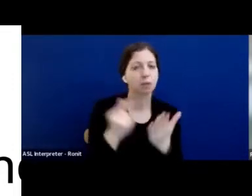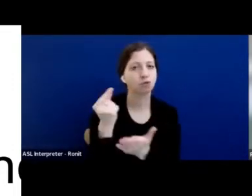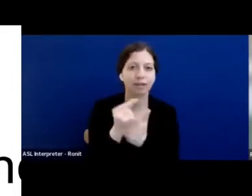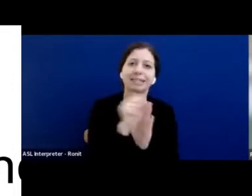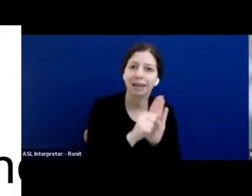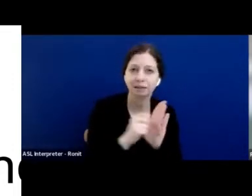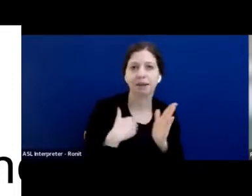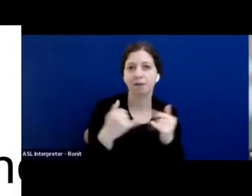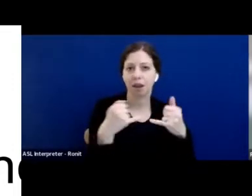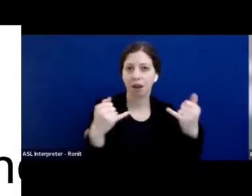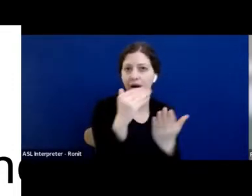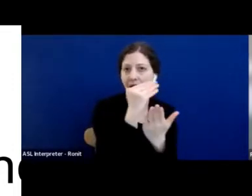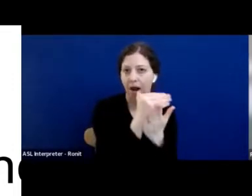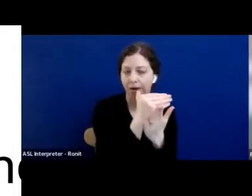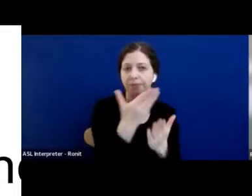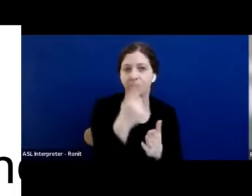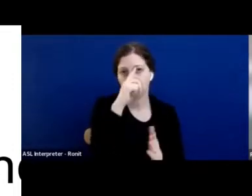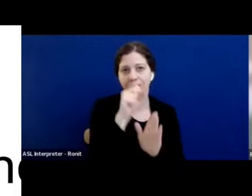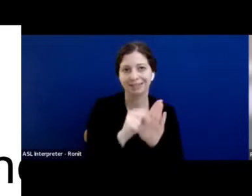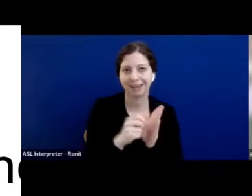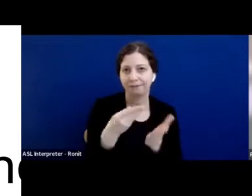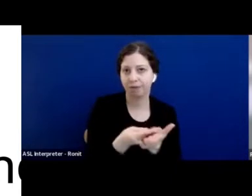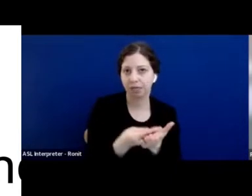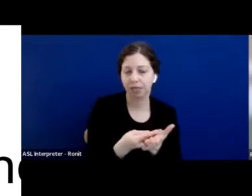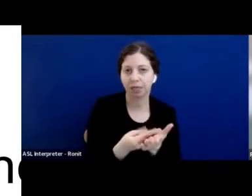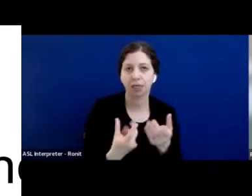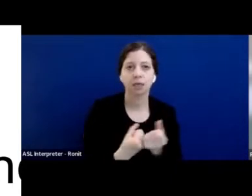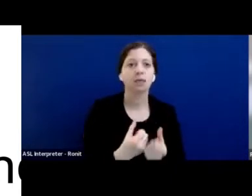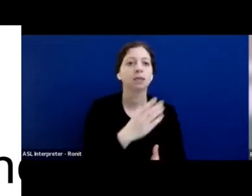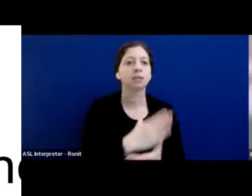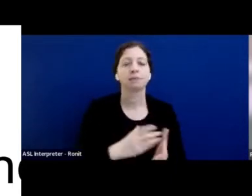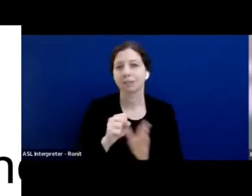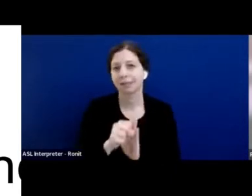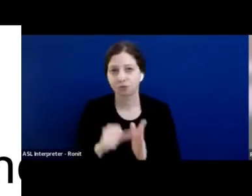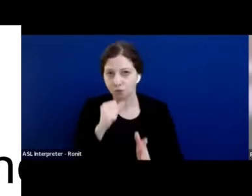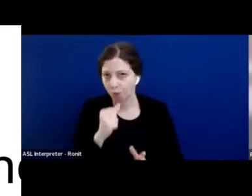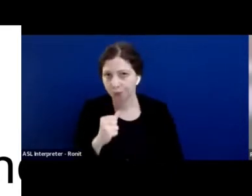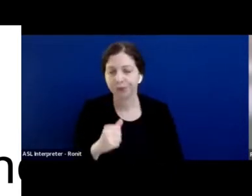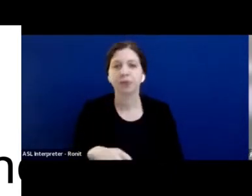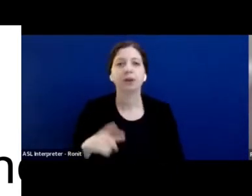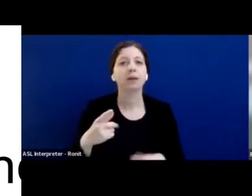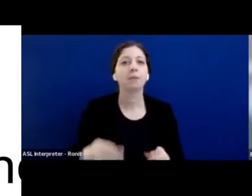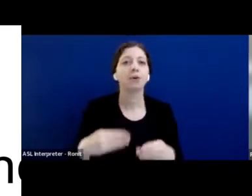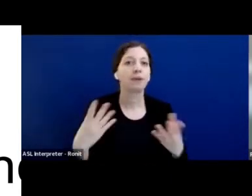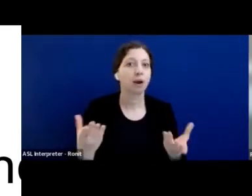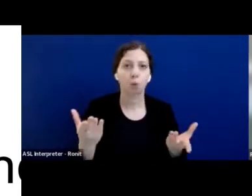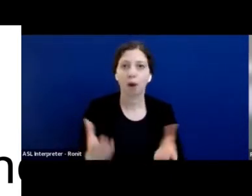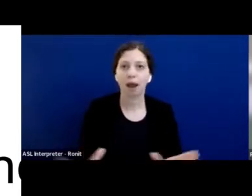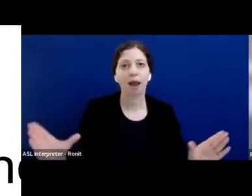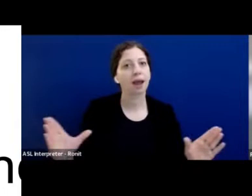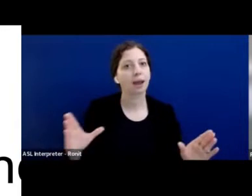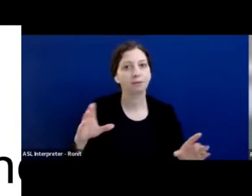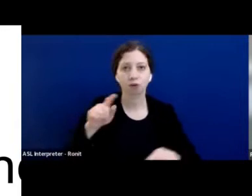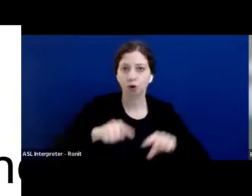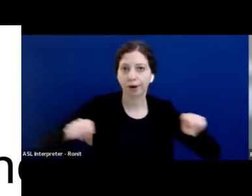have a line item in them for state funding. Some states don't. And they provide a wide variety of services.